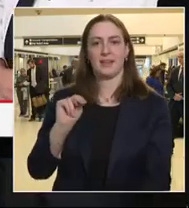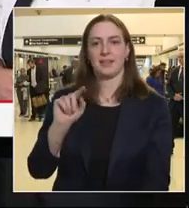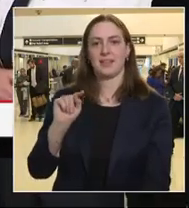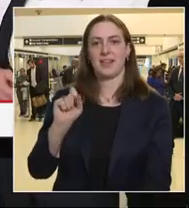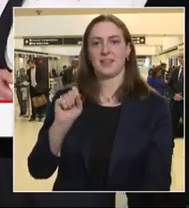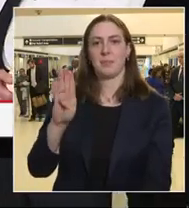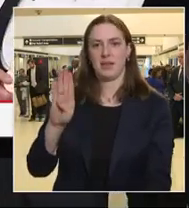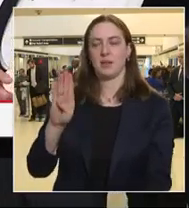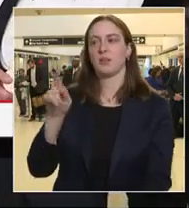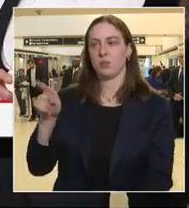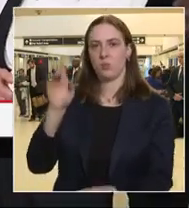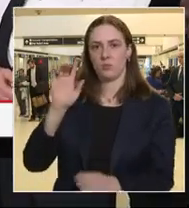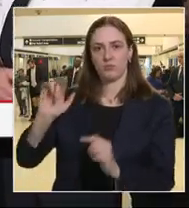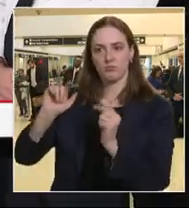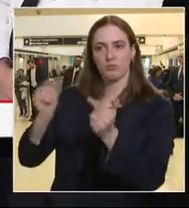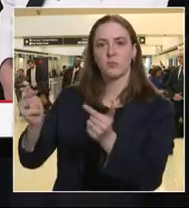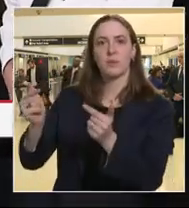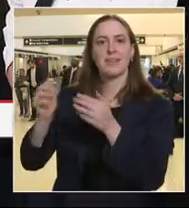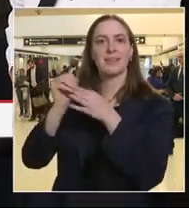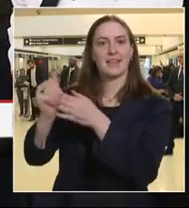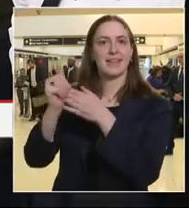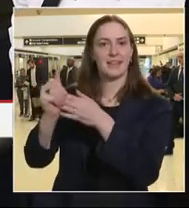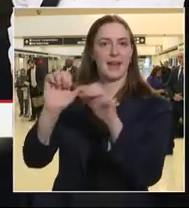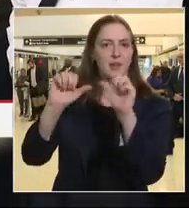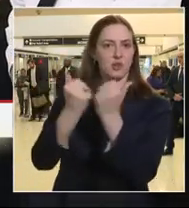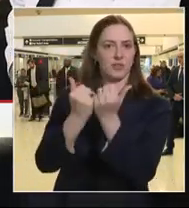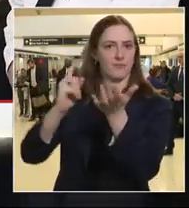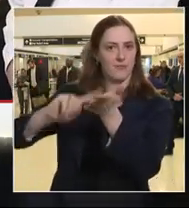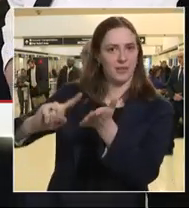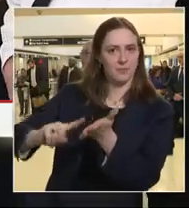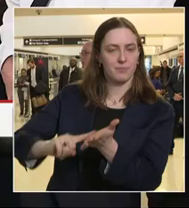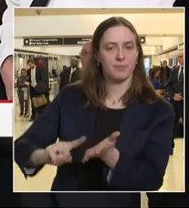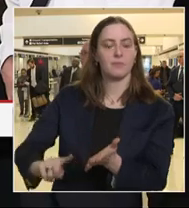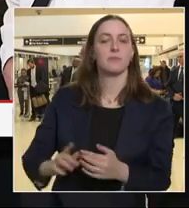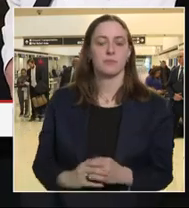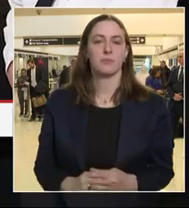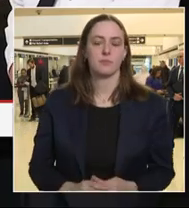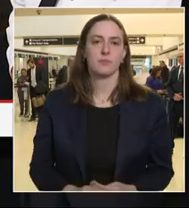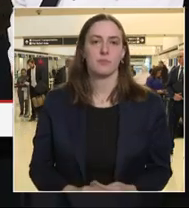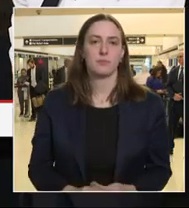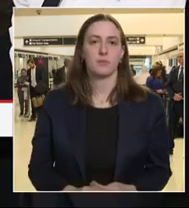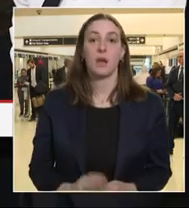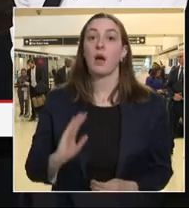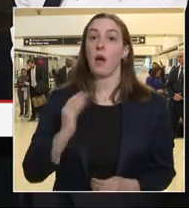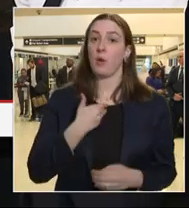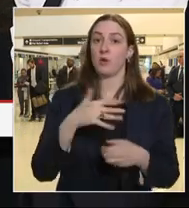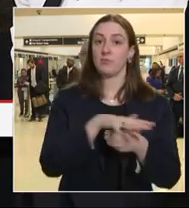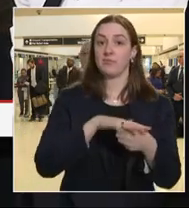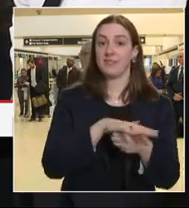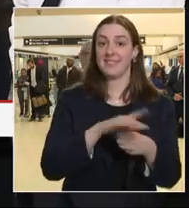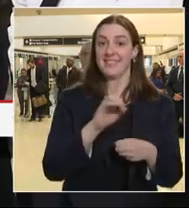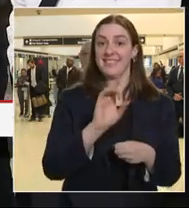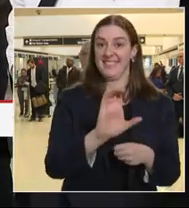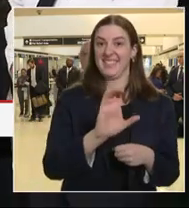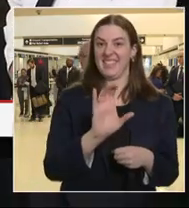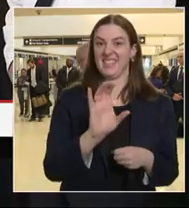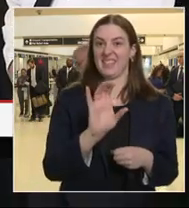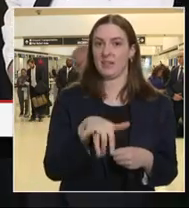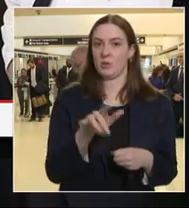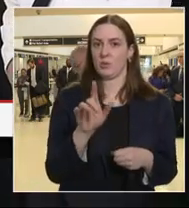lead agency in the investigation. Our jurisdiction in D.C., where the crash